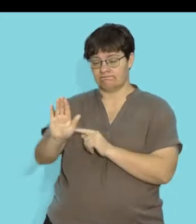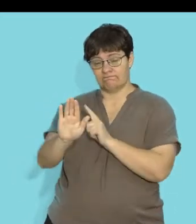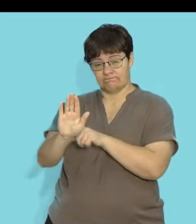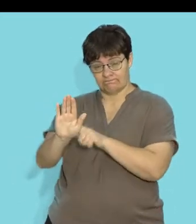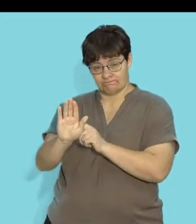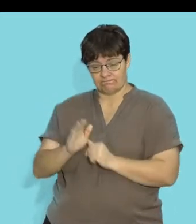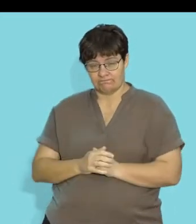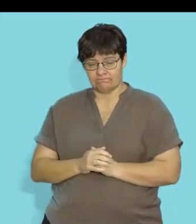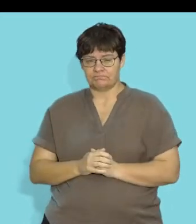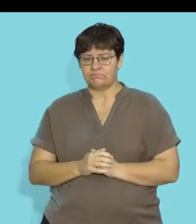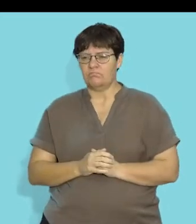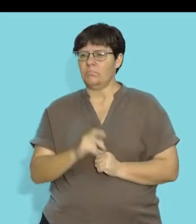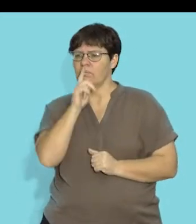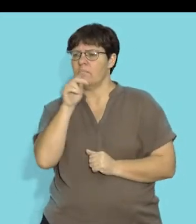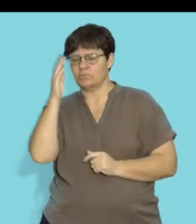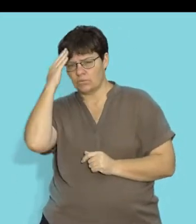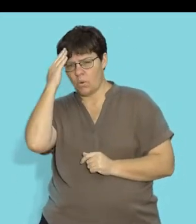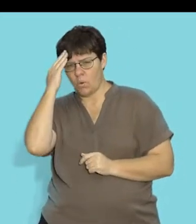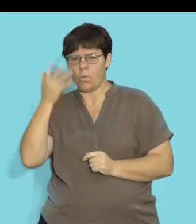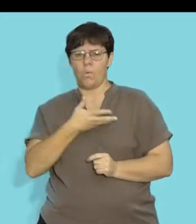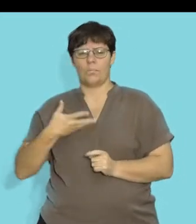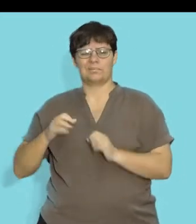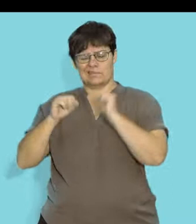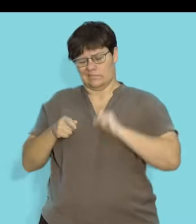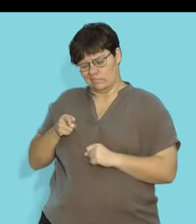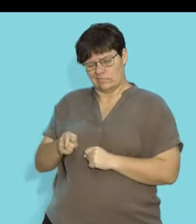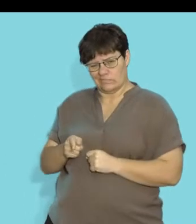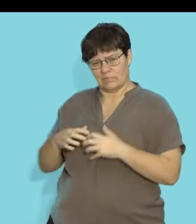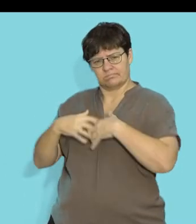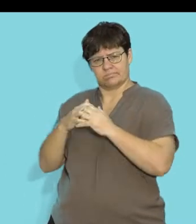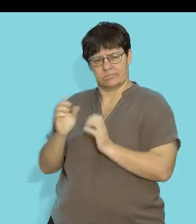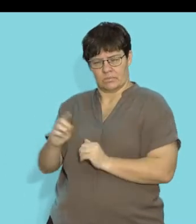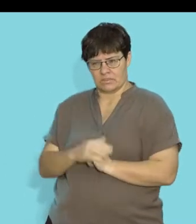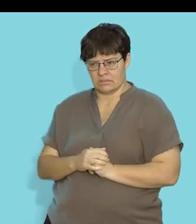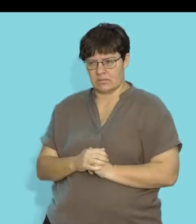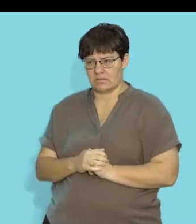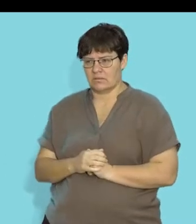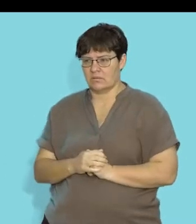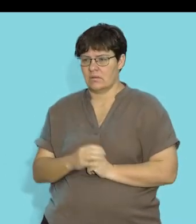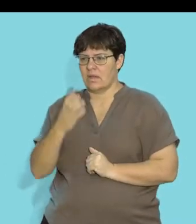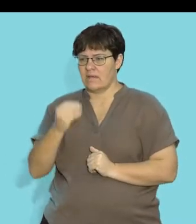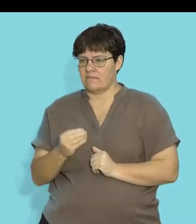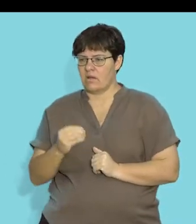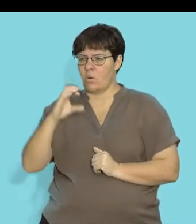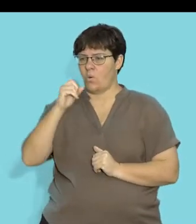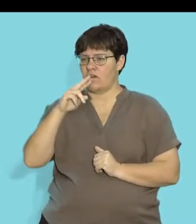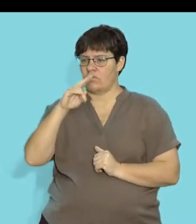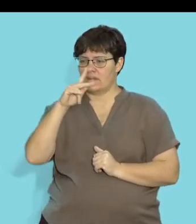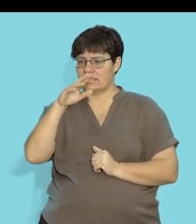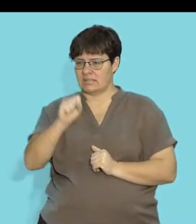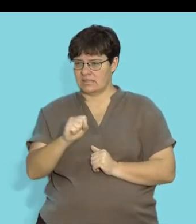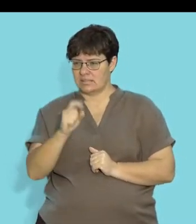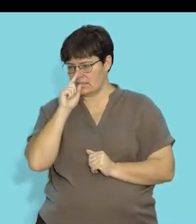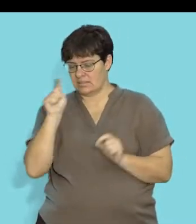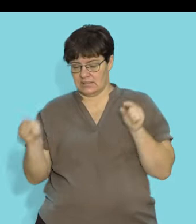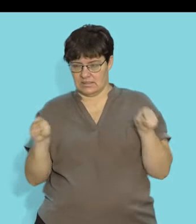system, we've got to have a sense of what the female reproductive system is made up of. So we have a pair of ovaries, and you'll see them right